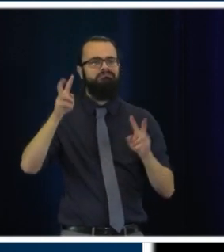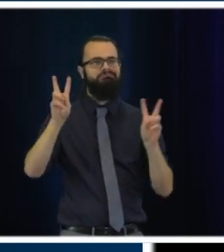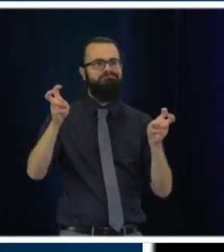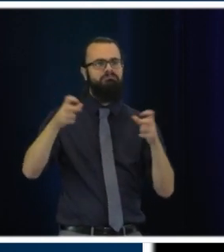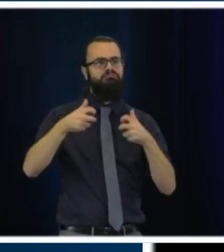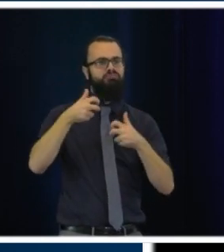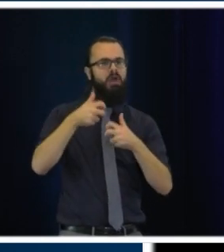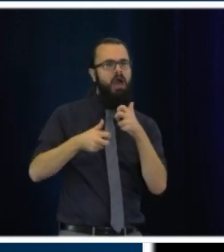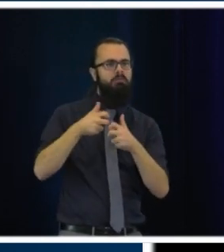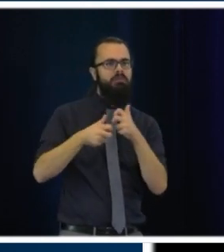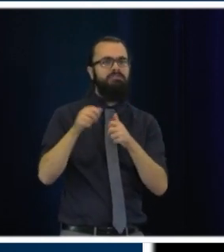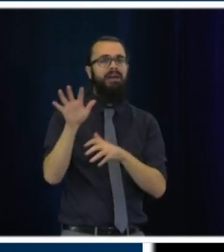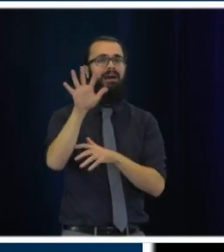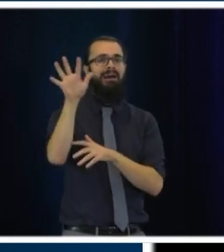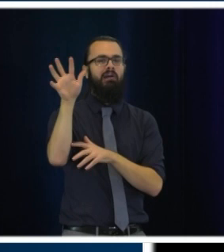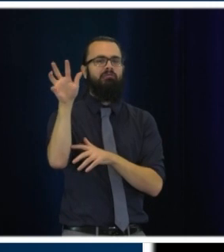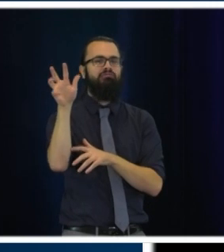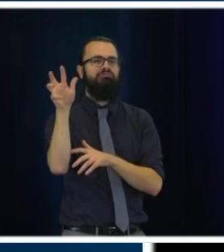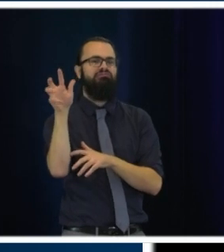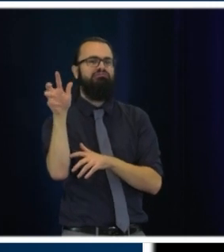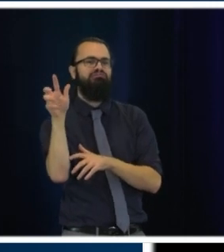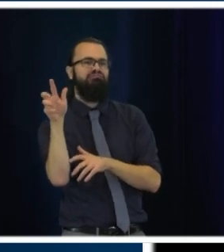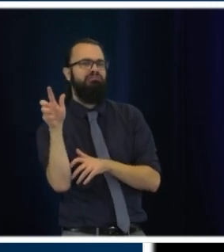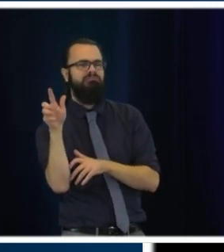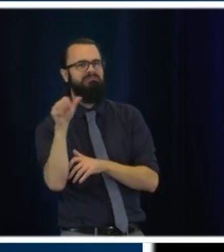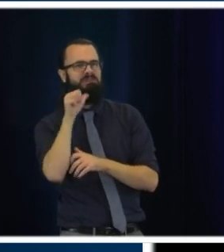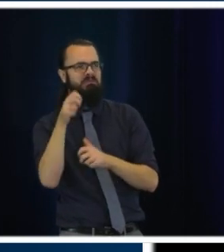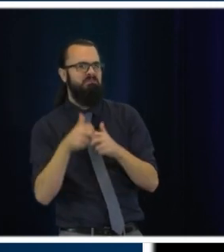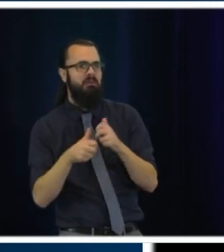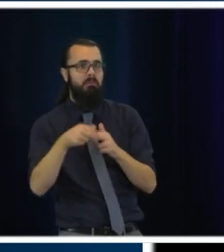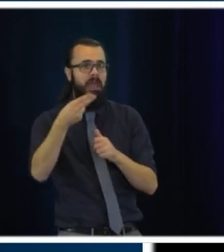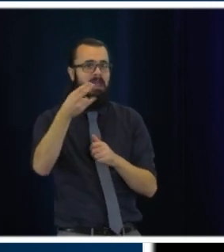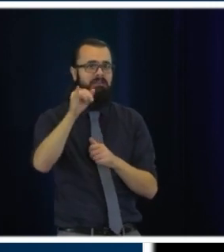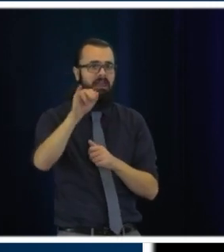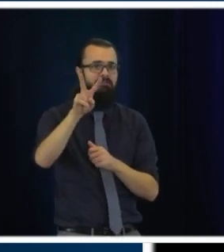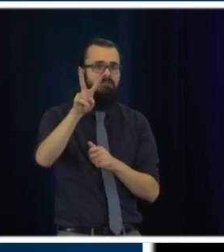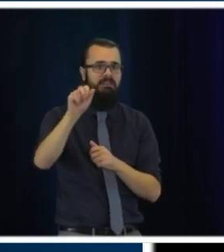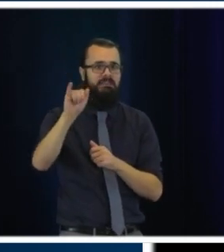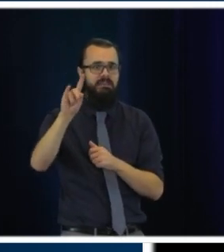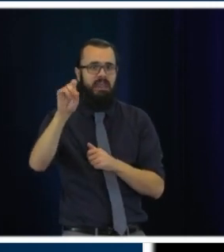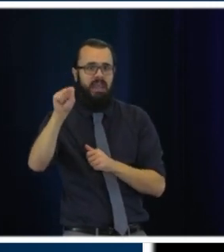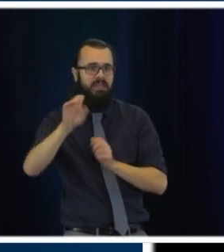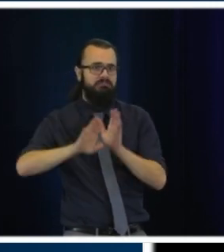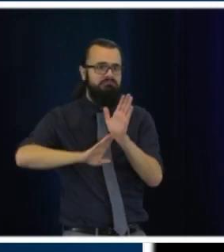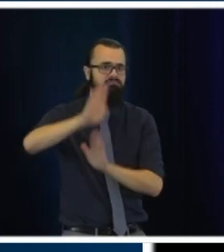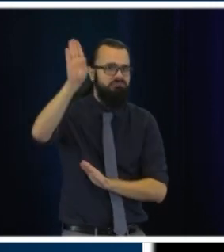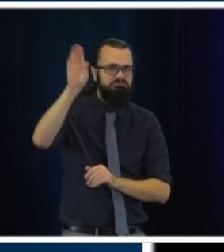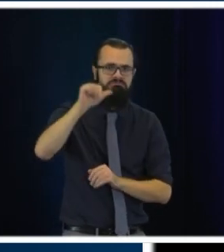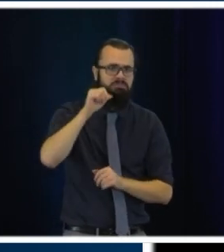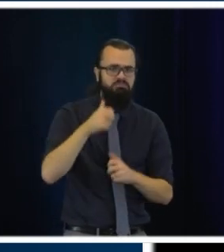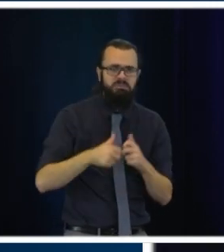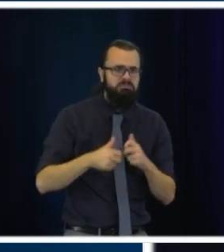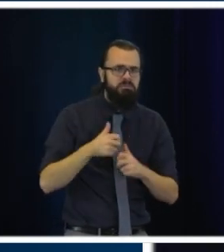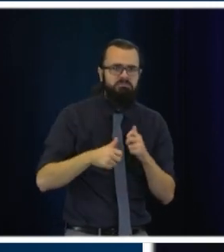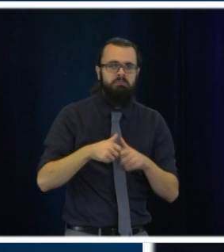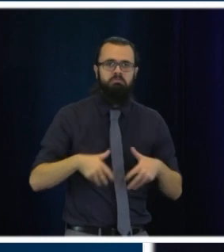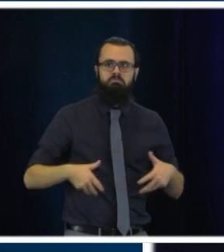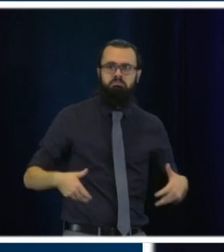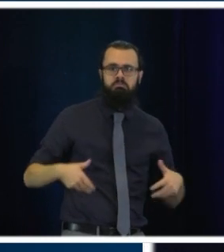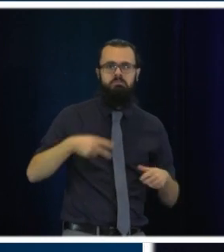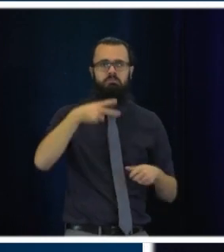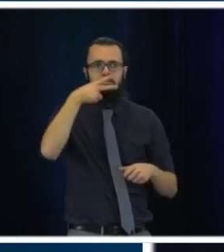don't see high numbers of HIV, AIDS, and infant mortality, and obesity, and smoking, because we've got the